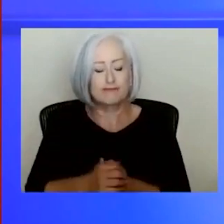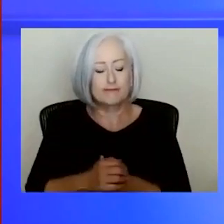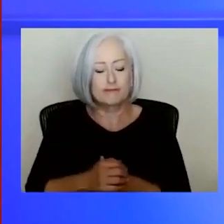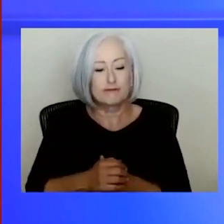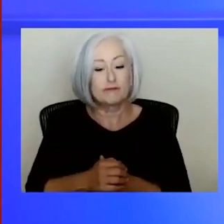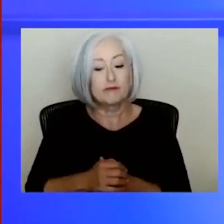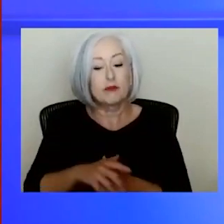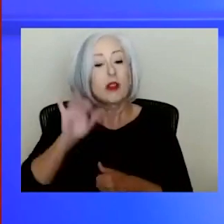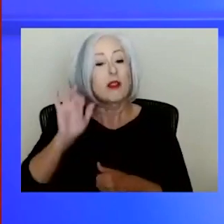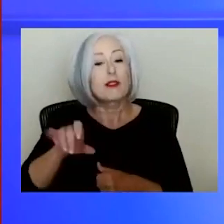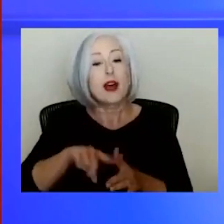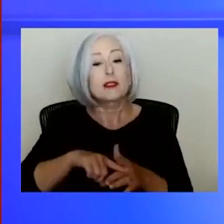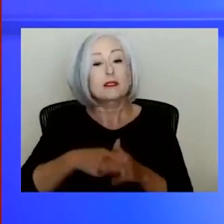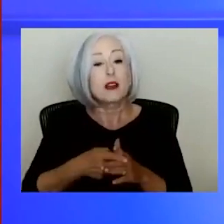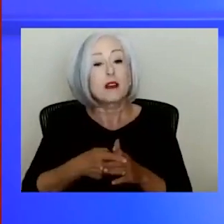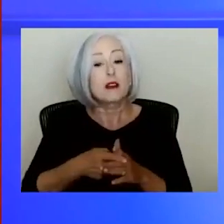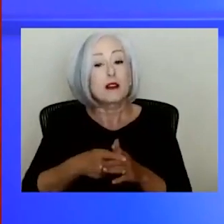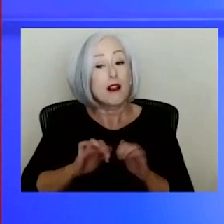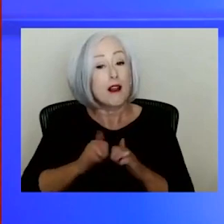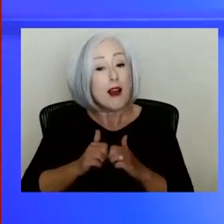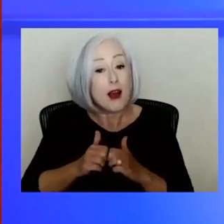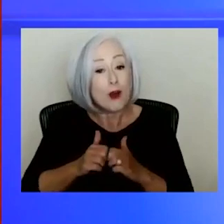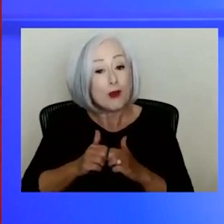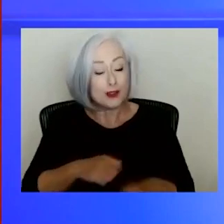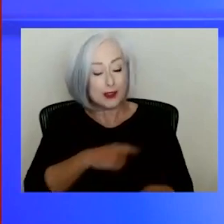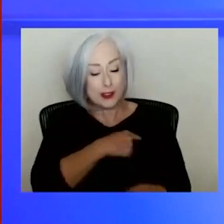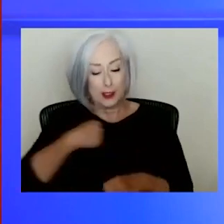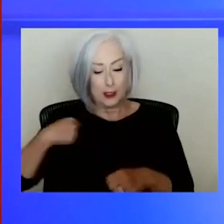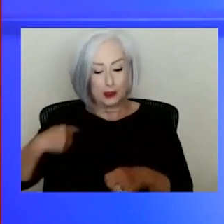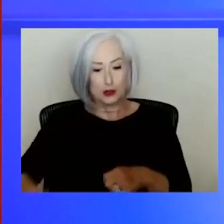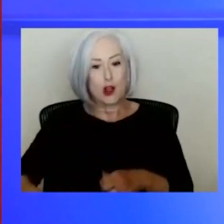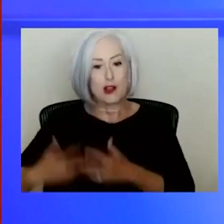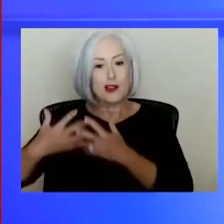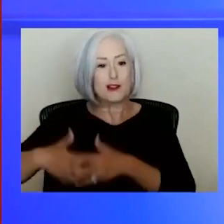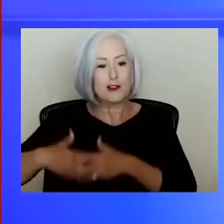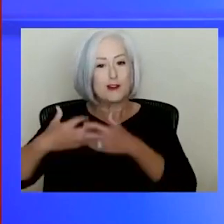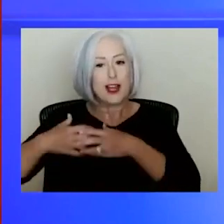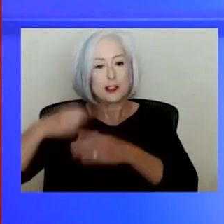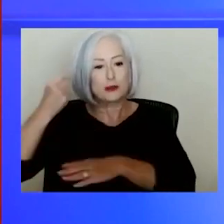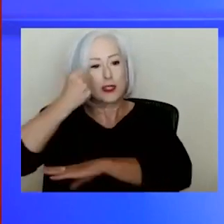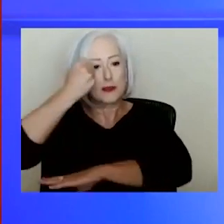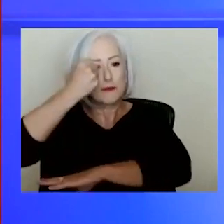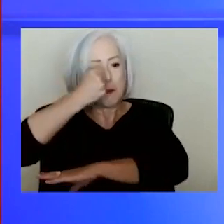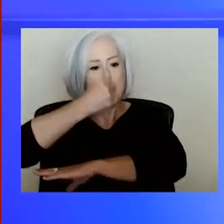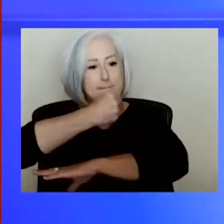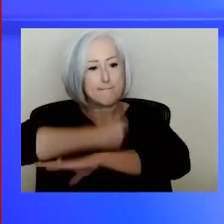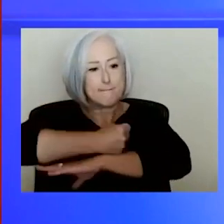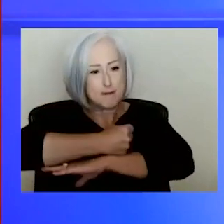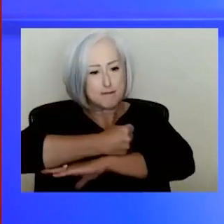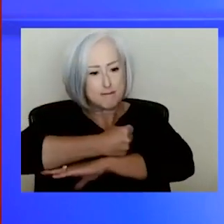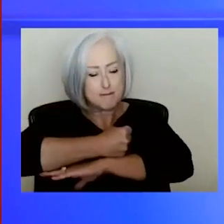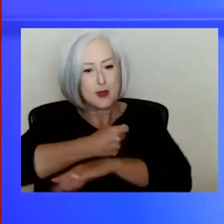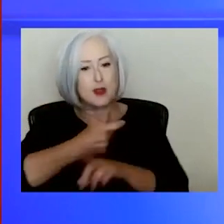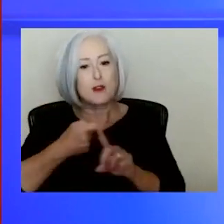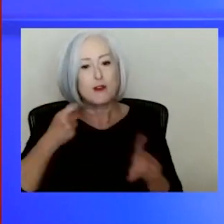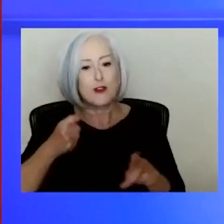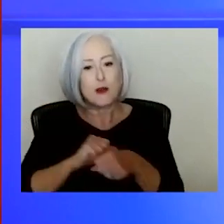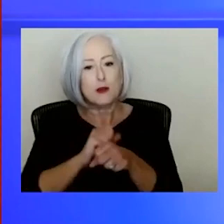a lockdown in China related to COVID-19. The largest manufacturer of contrast